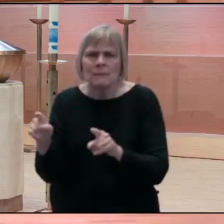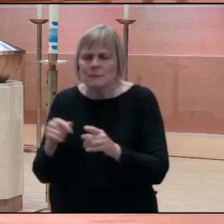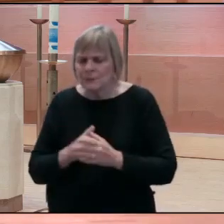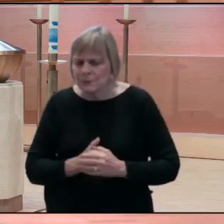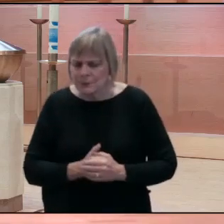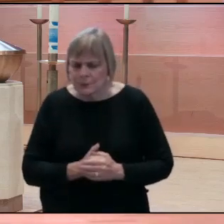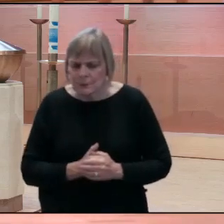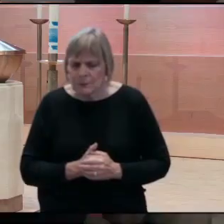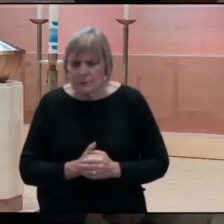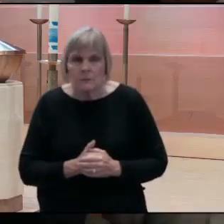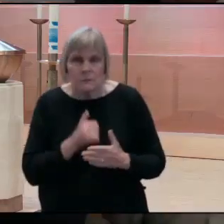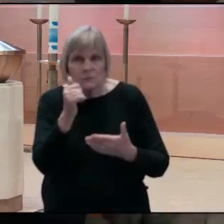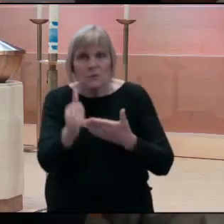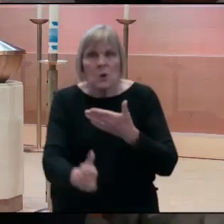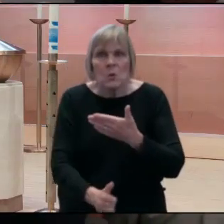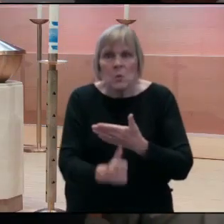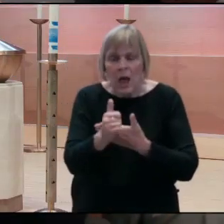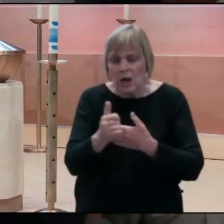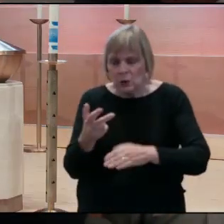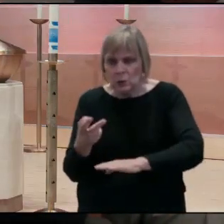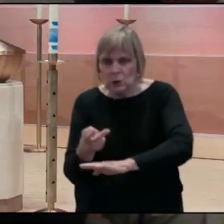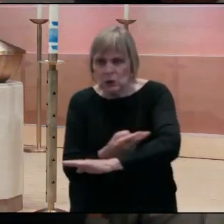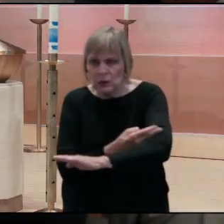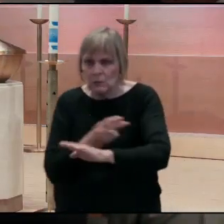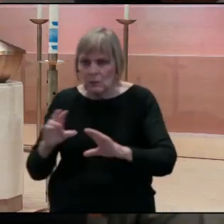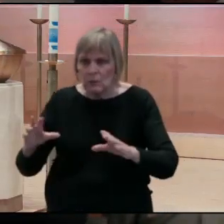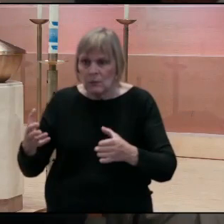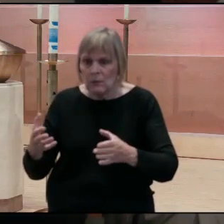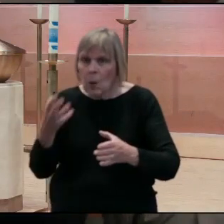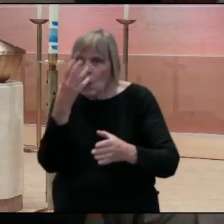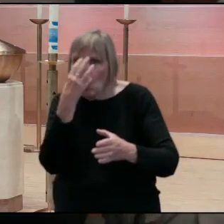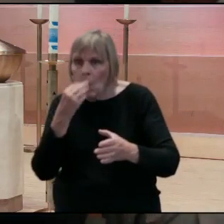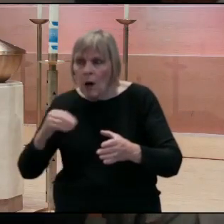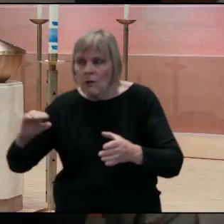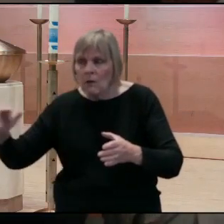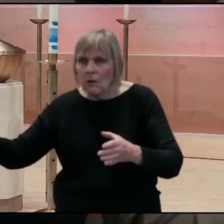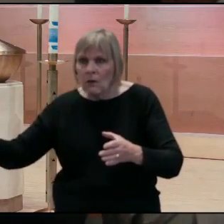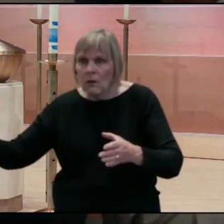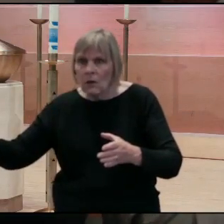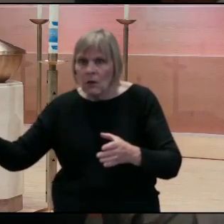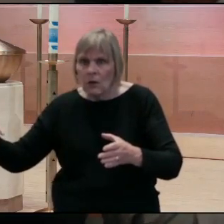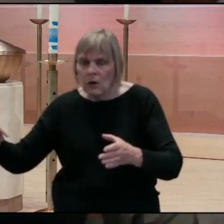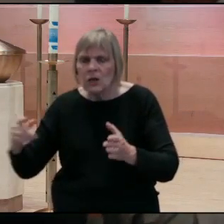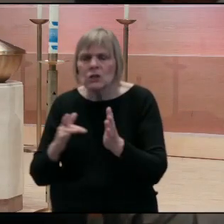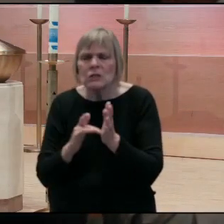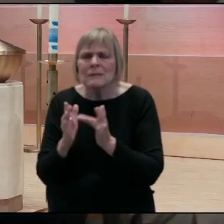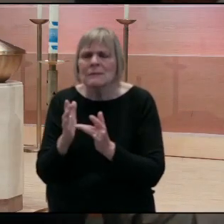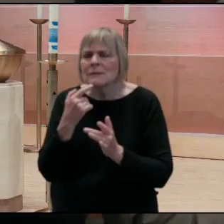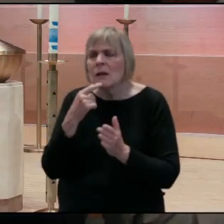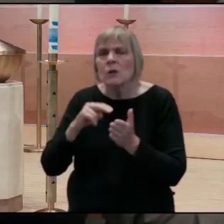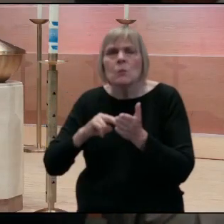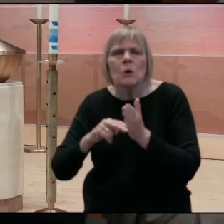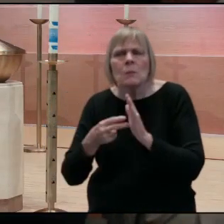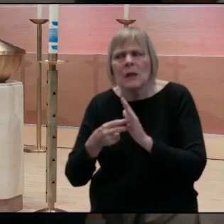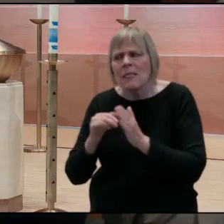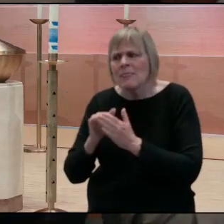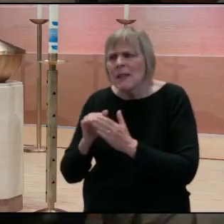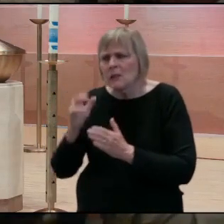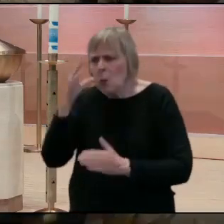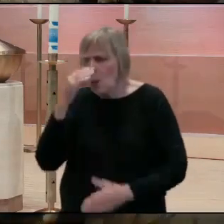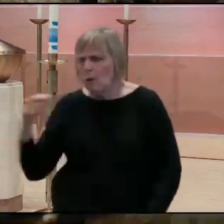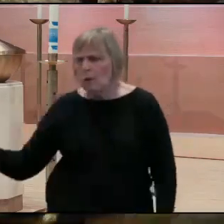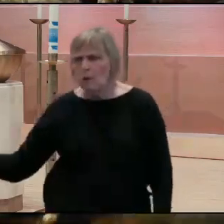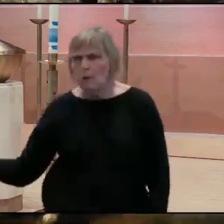He says there's a threat coming to the sheep, and this threat is a wolf. And Jesus says the purpose of this